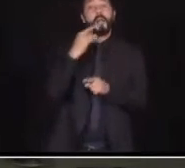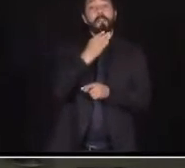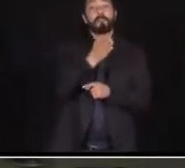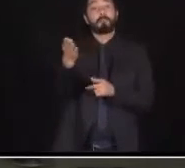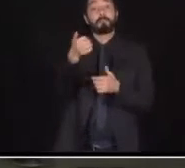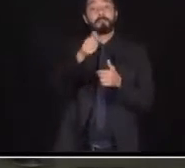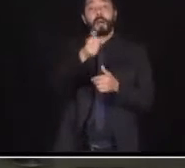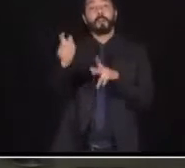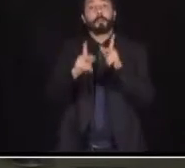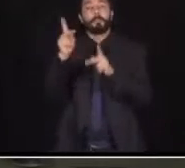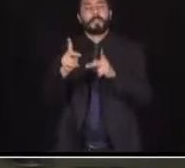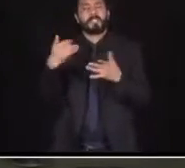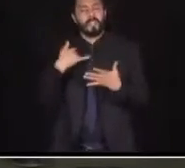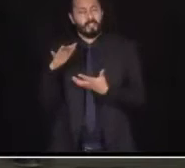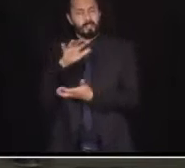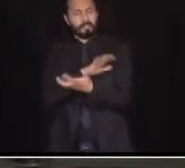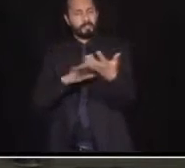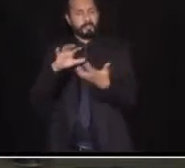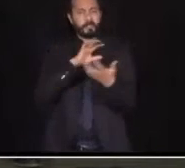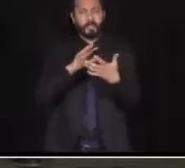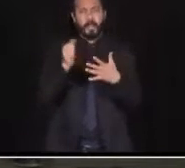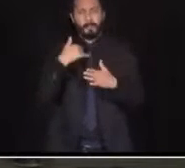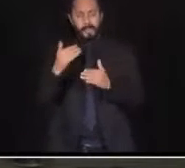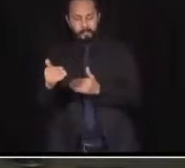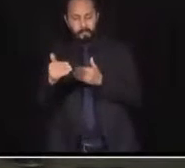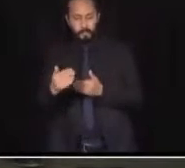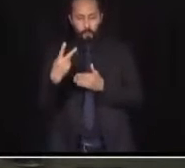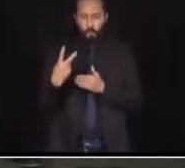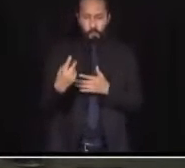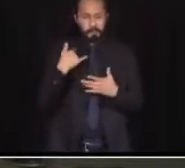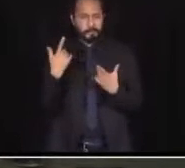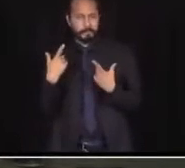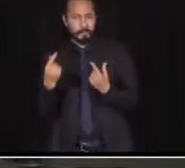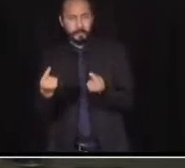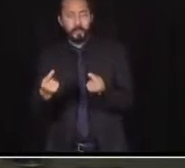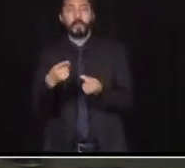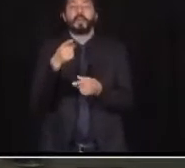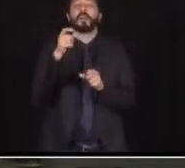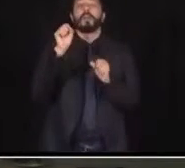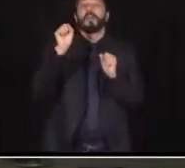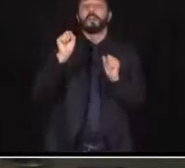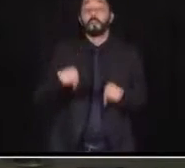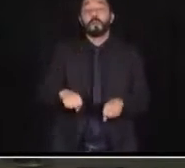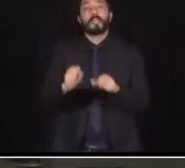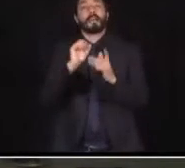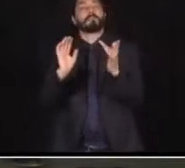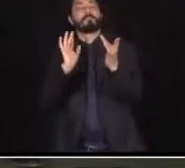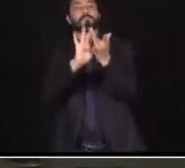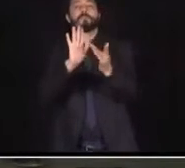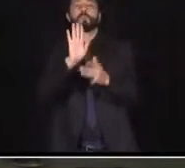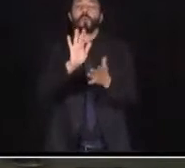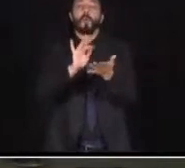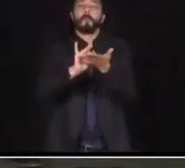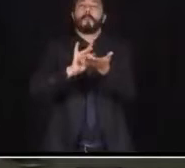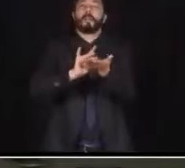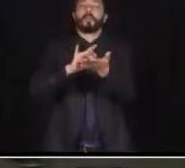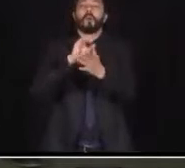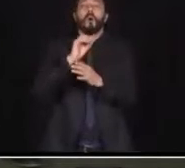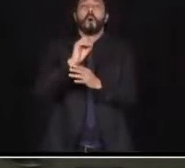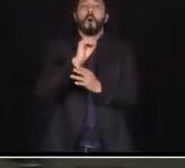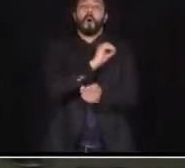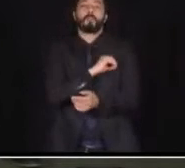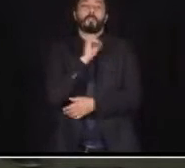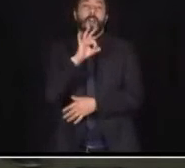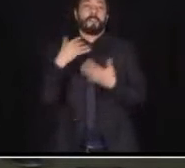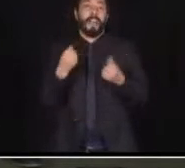up in these restrictions, they are always available to speak to their medical officer of health in their area, or to certainly